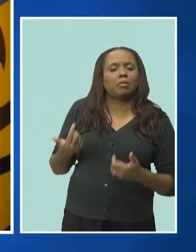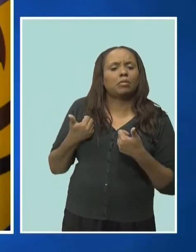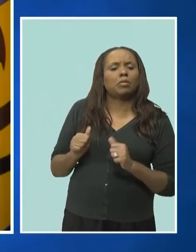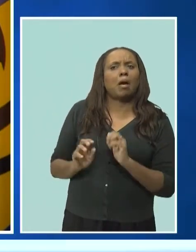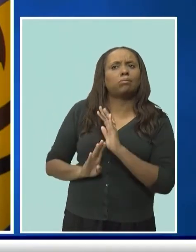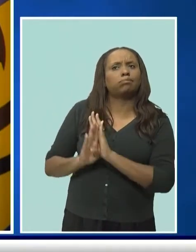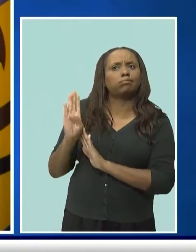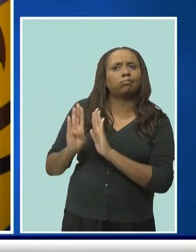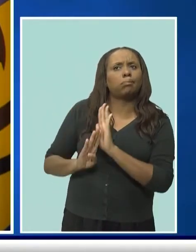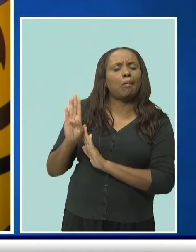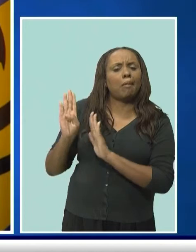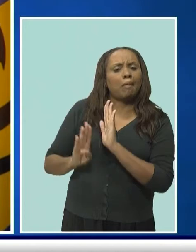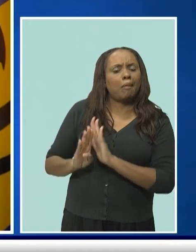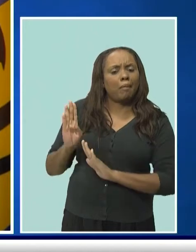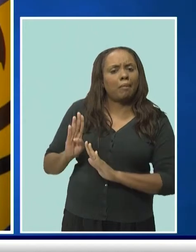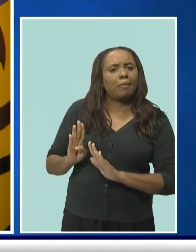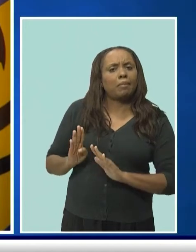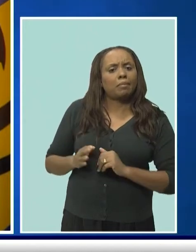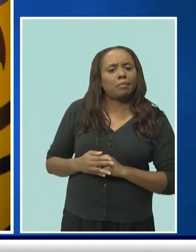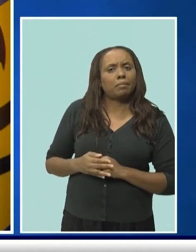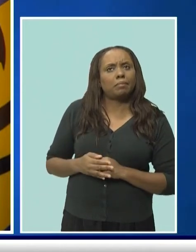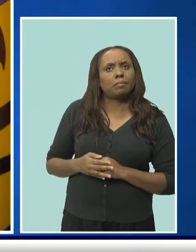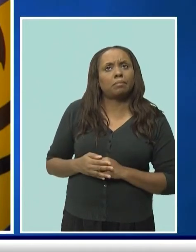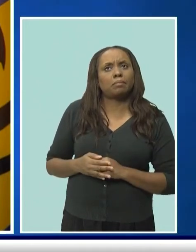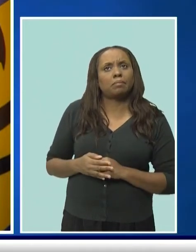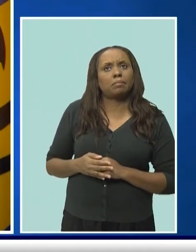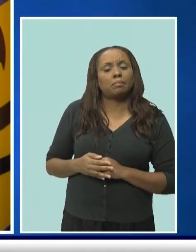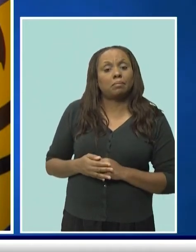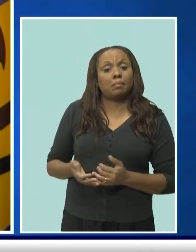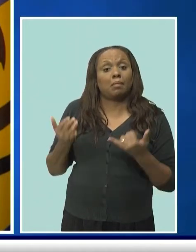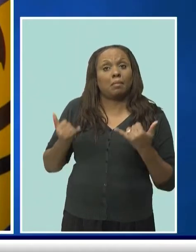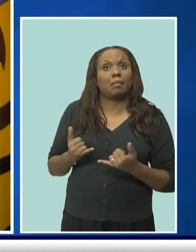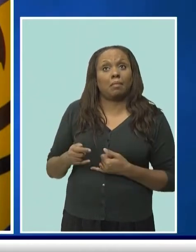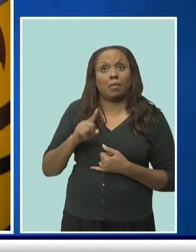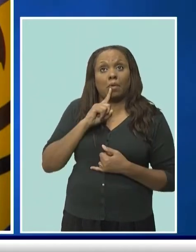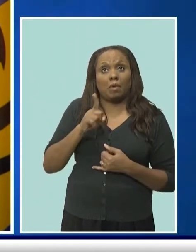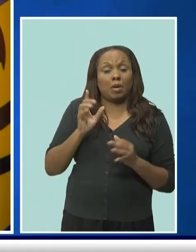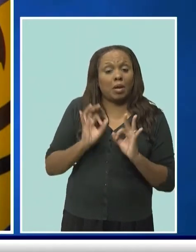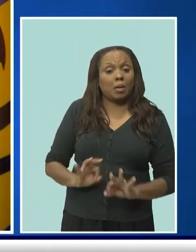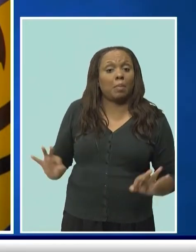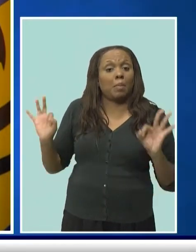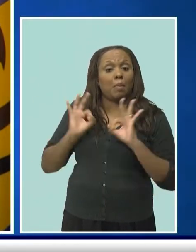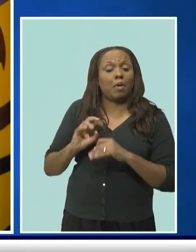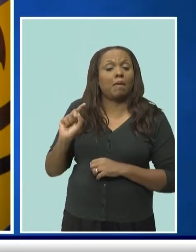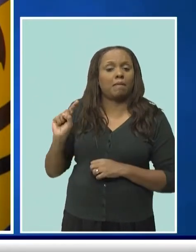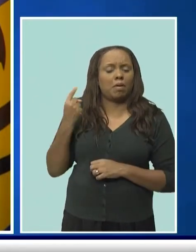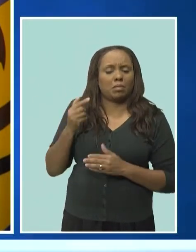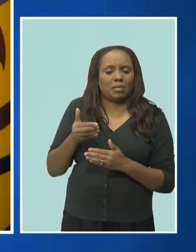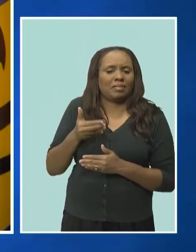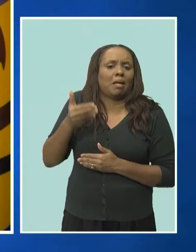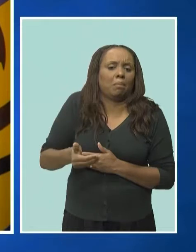we've reached a very important first step. The first step is to have this